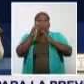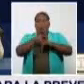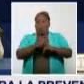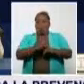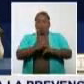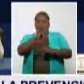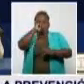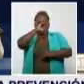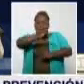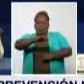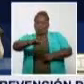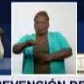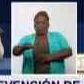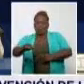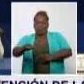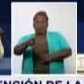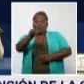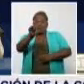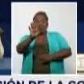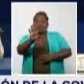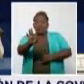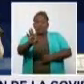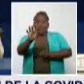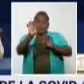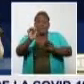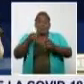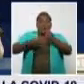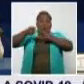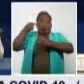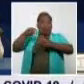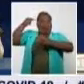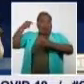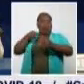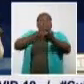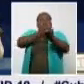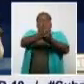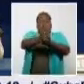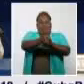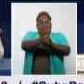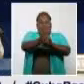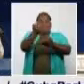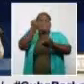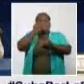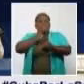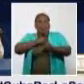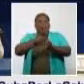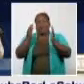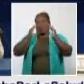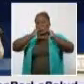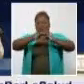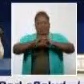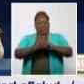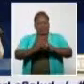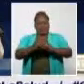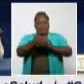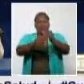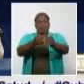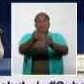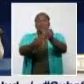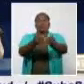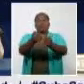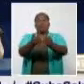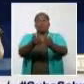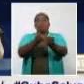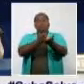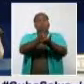children were reported among the new cases, so there are 180 children diagnosed with